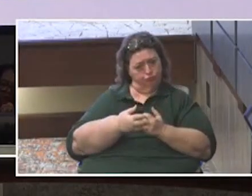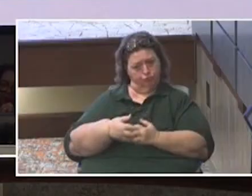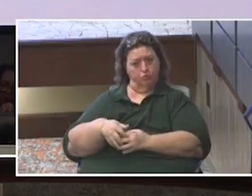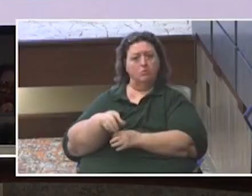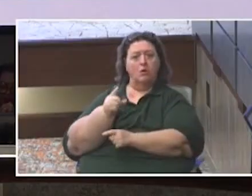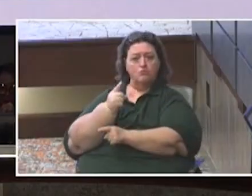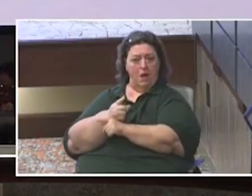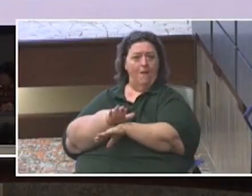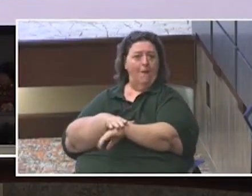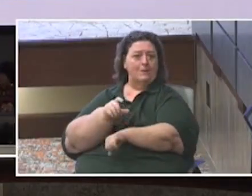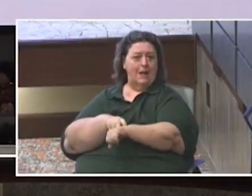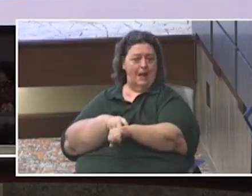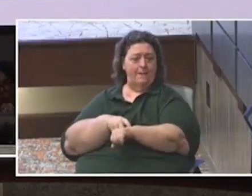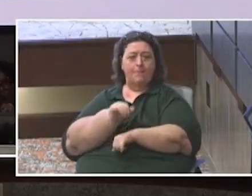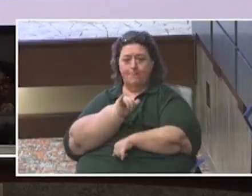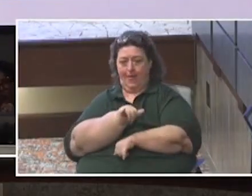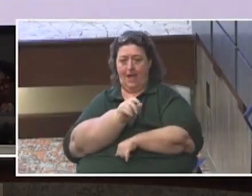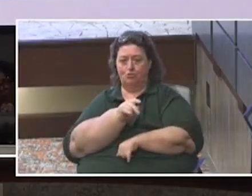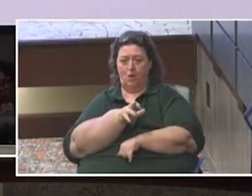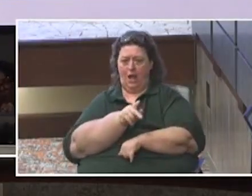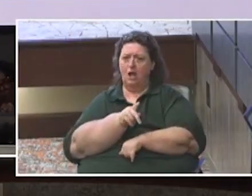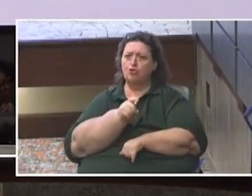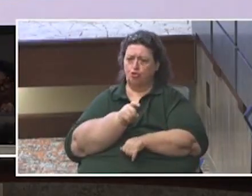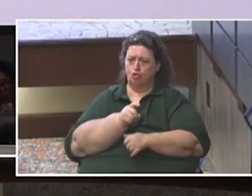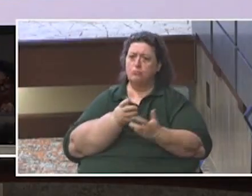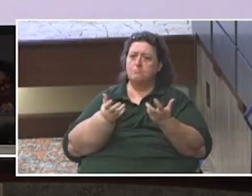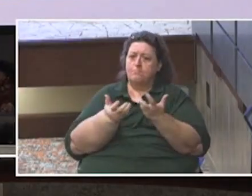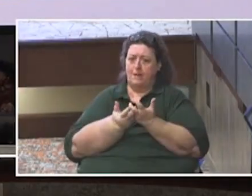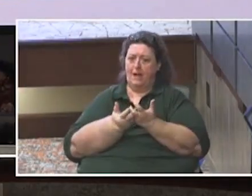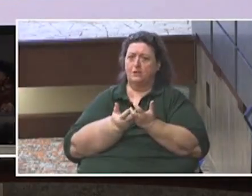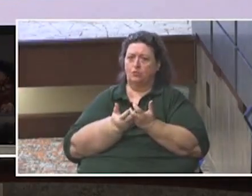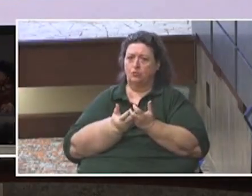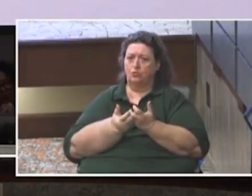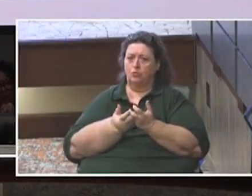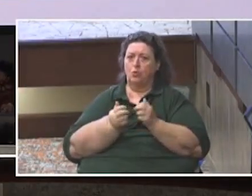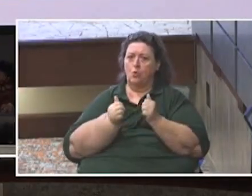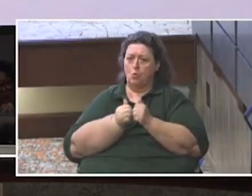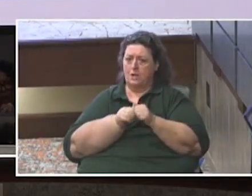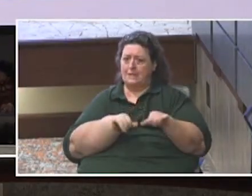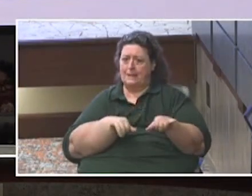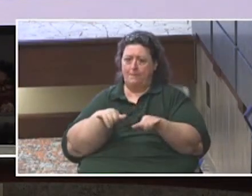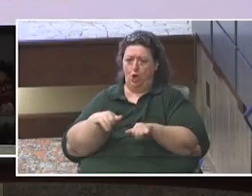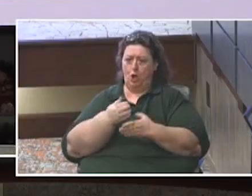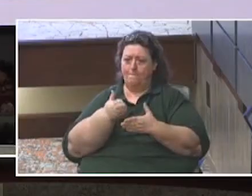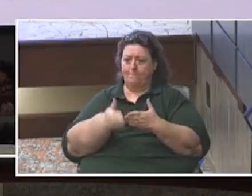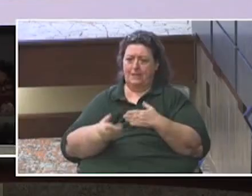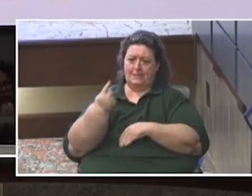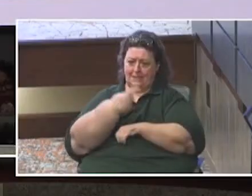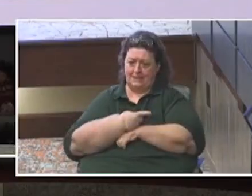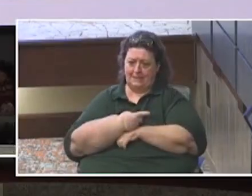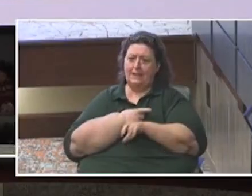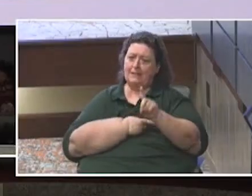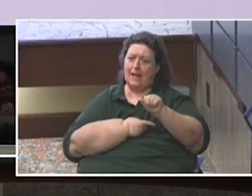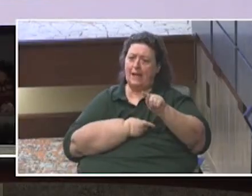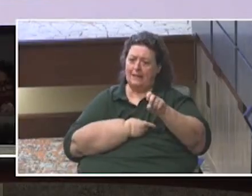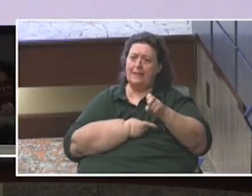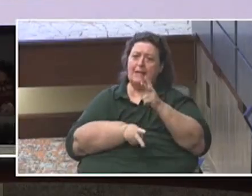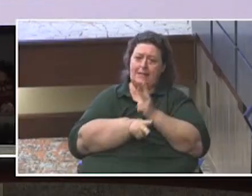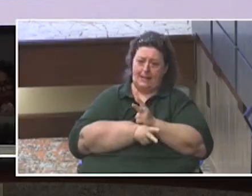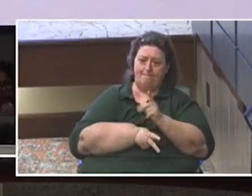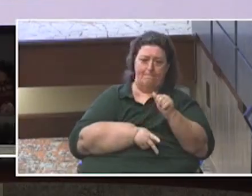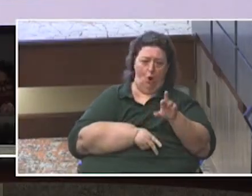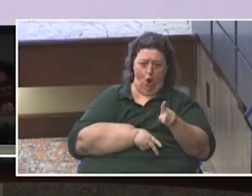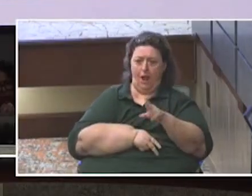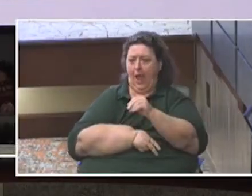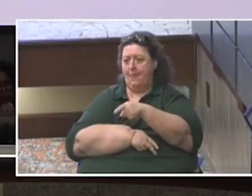that we've always looked on the track, it should line up with a similar completion date, so we keep the park and try to get everything open and